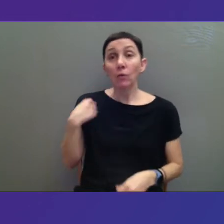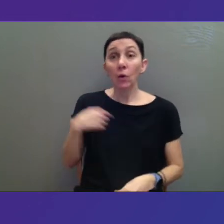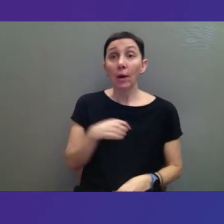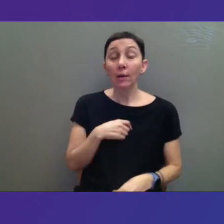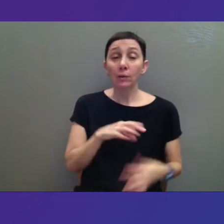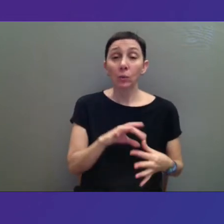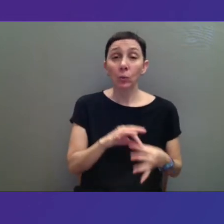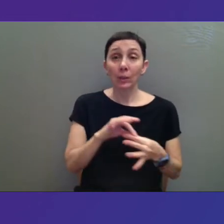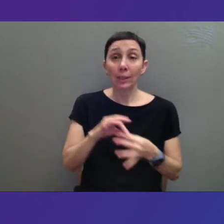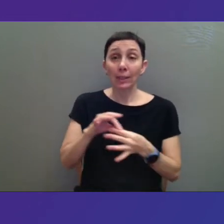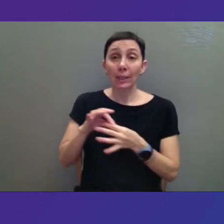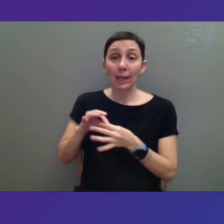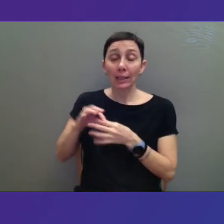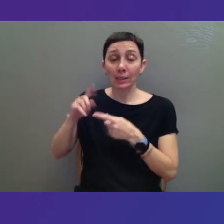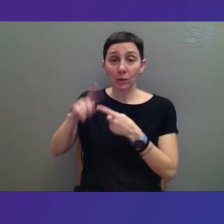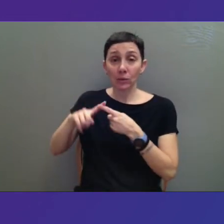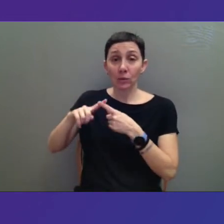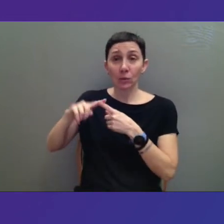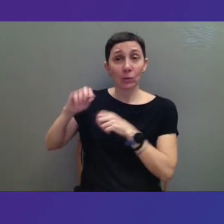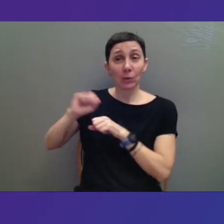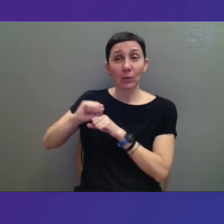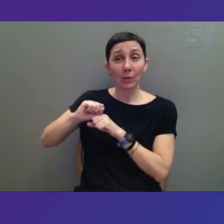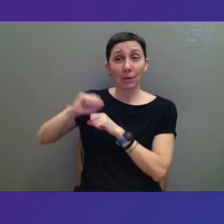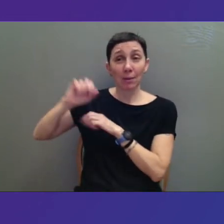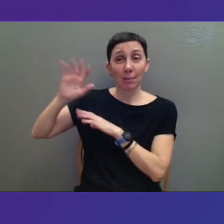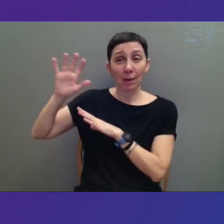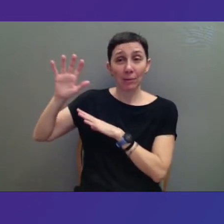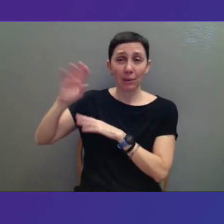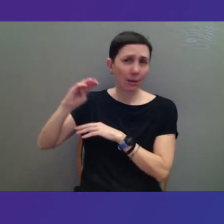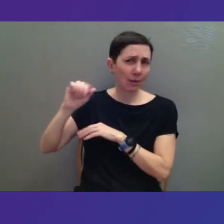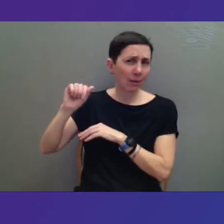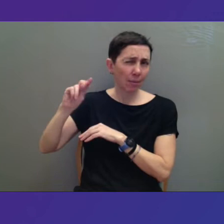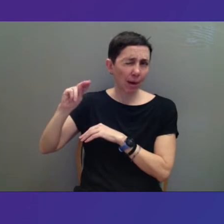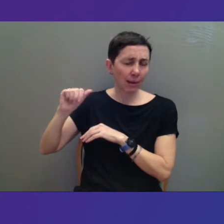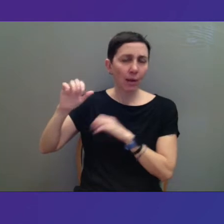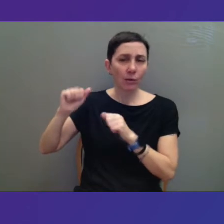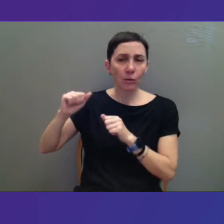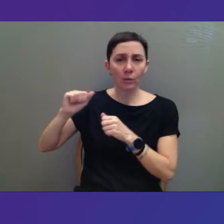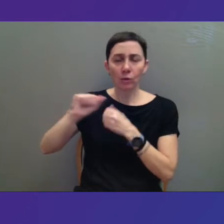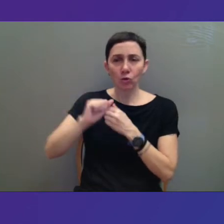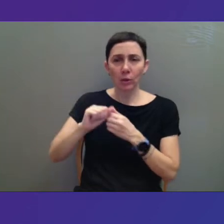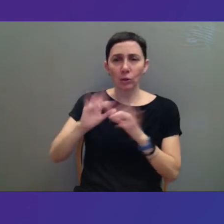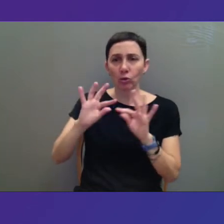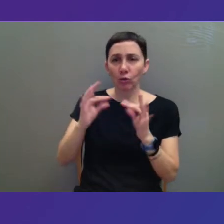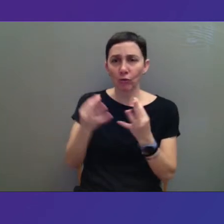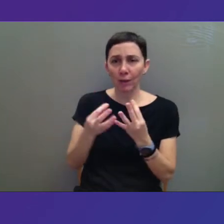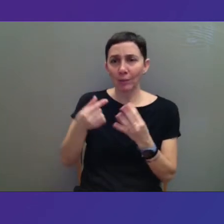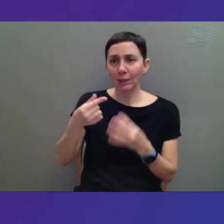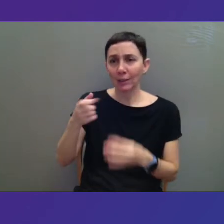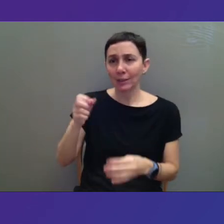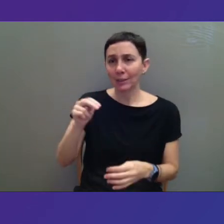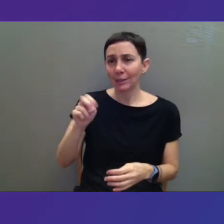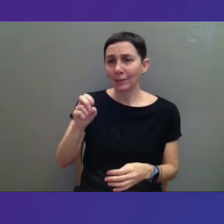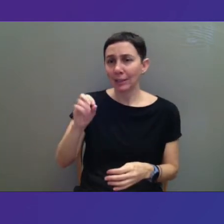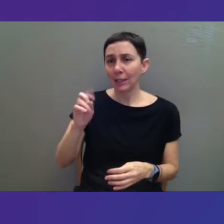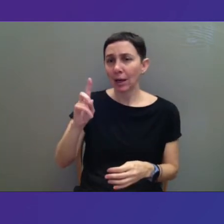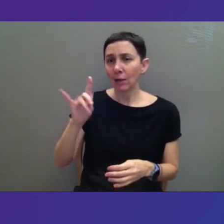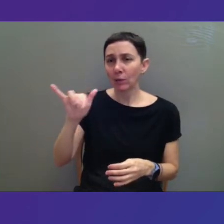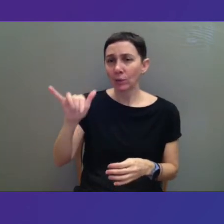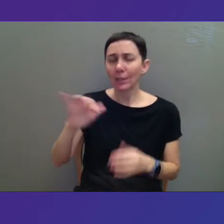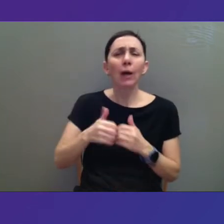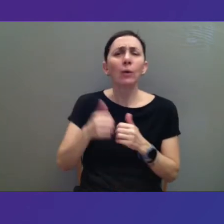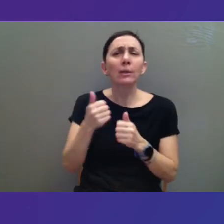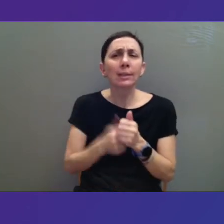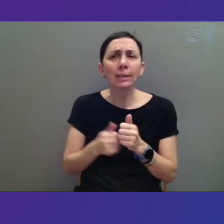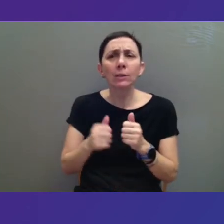us straight to the Mauna, and you can actually trace your own family genealogy back, how does each different culture do that? And how can we